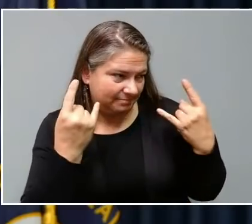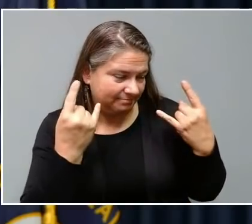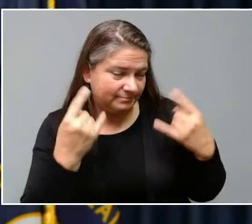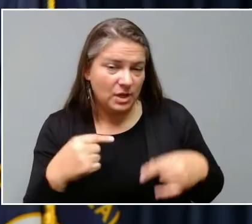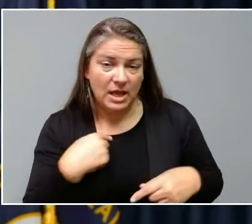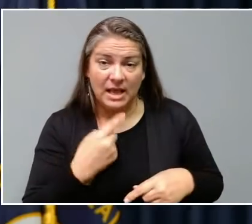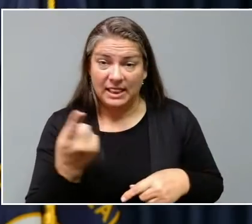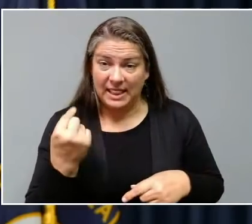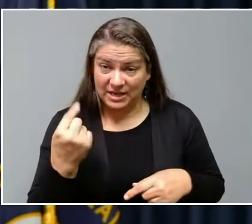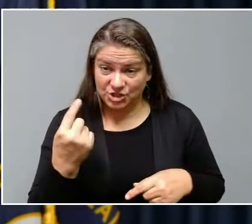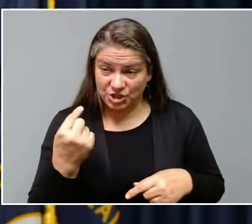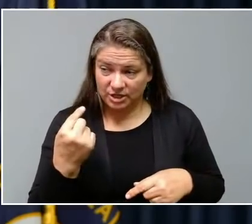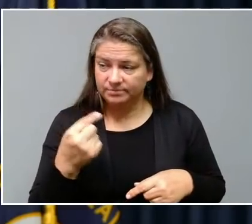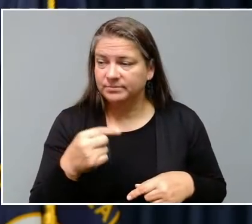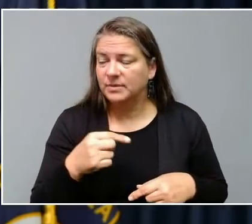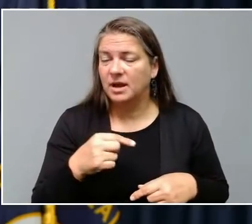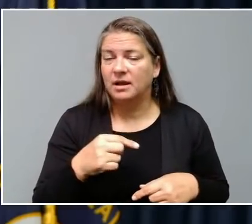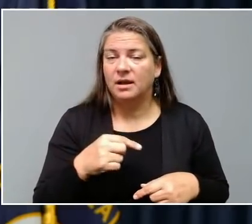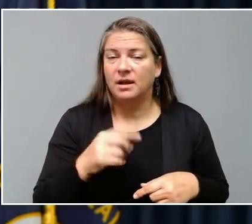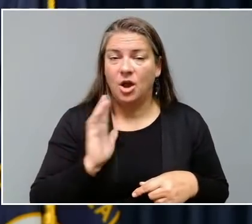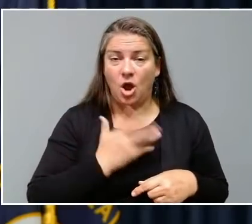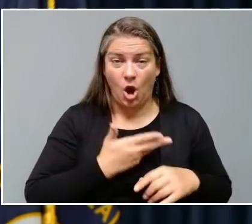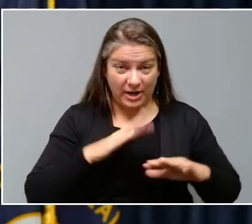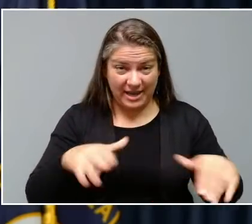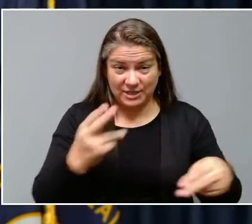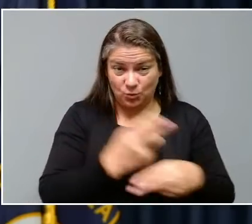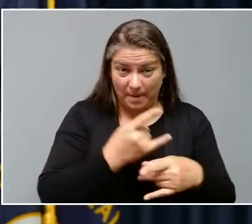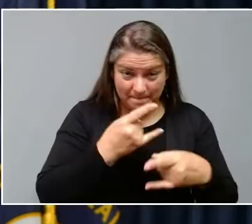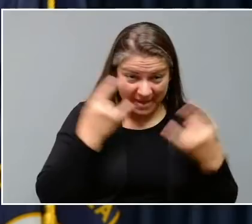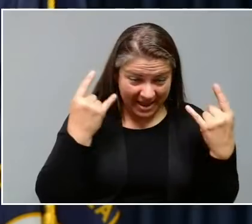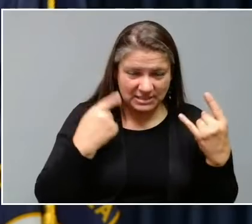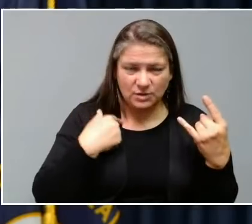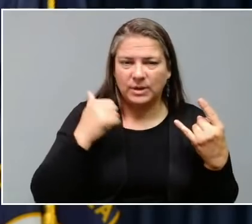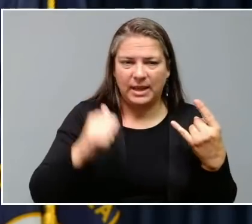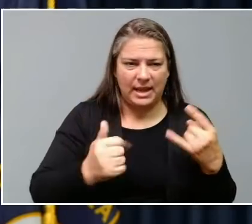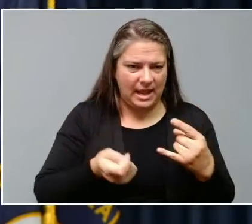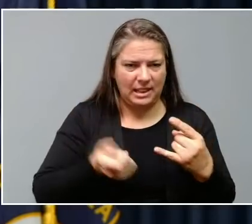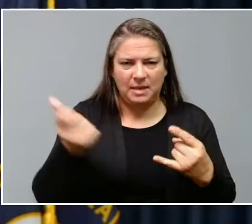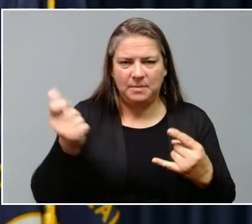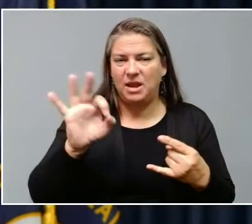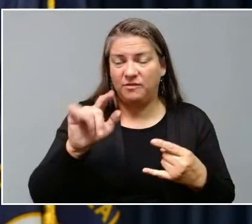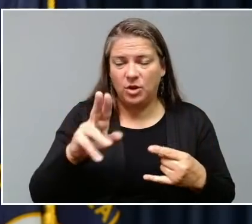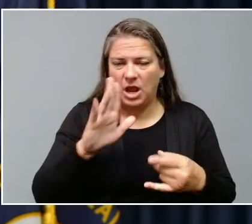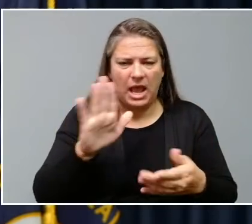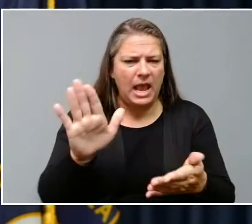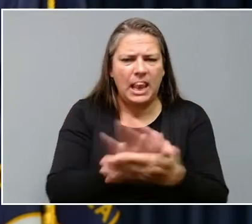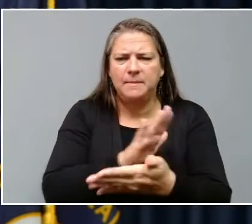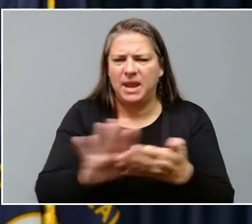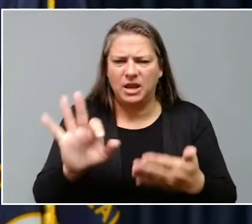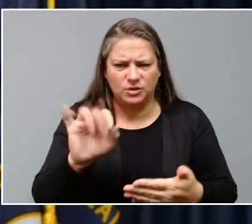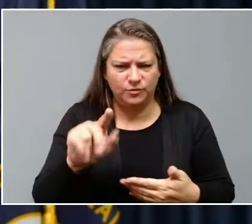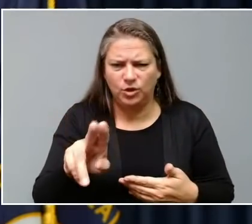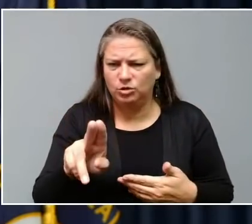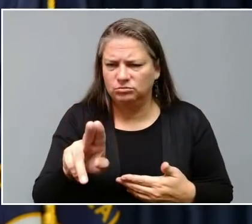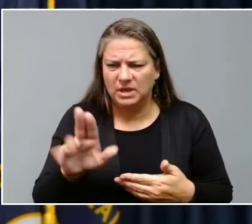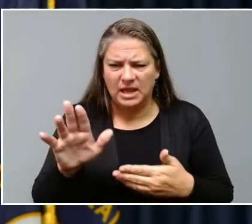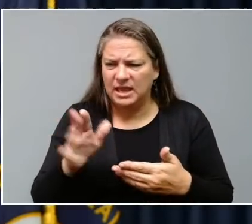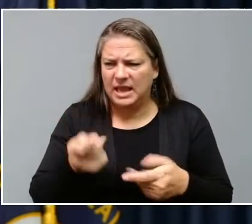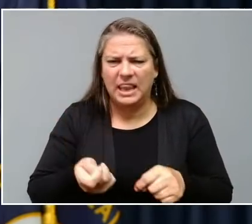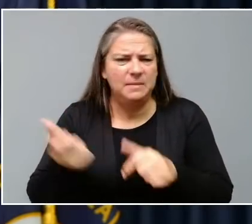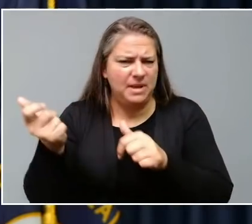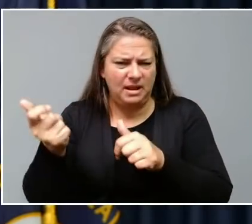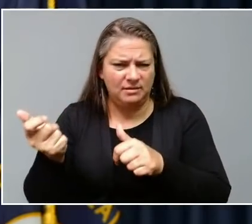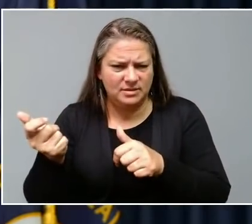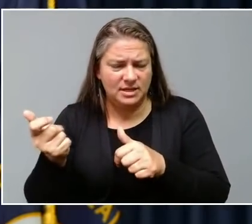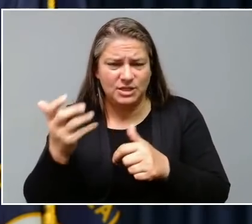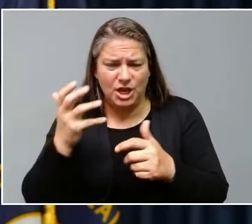year that when especially our kids are wearing a mask, we can eliminate flu season. Eliminate it. I mean, absolutely incredible,